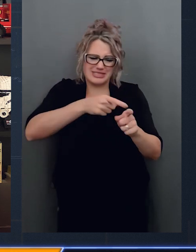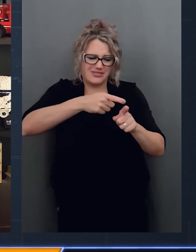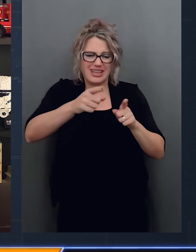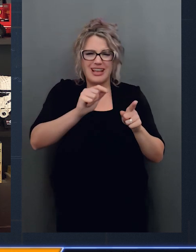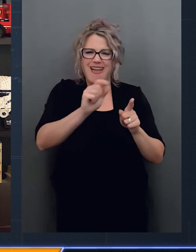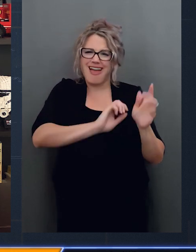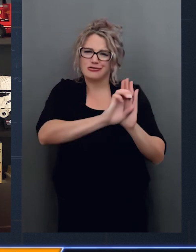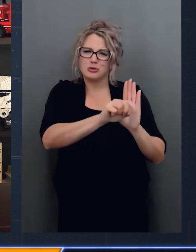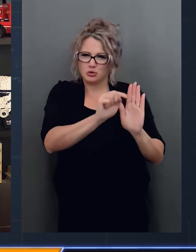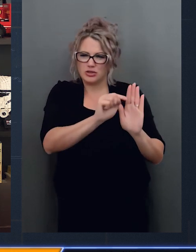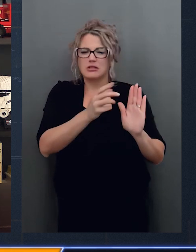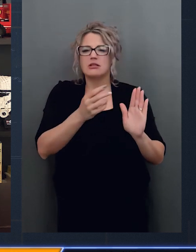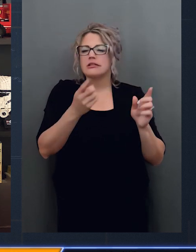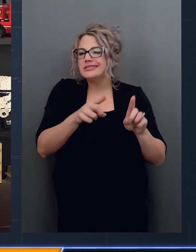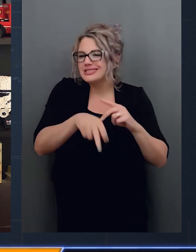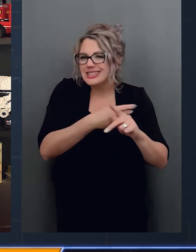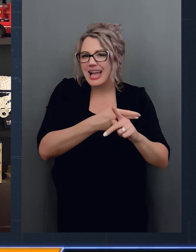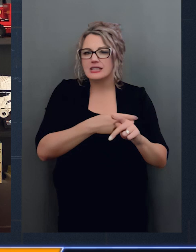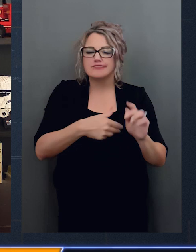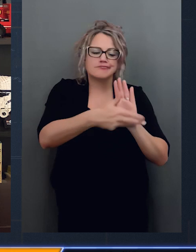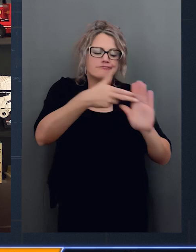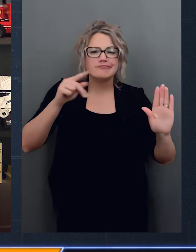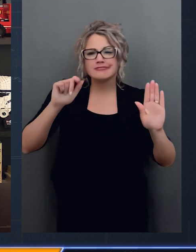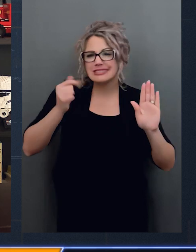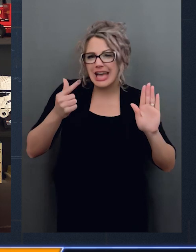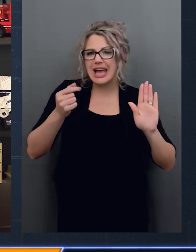attribute. Maybe the instance type, or maybe some